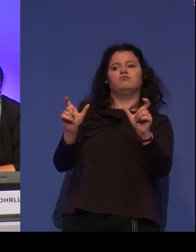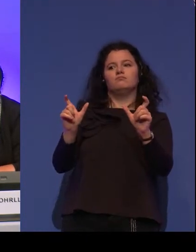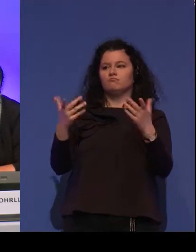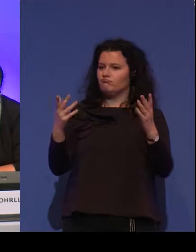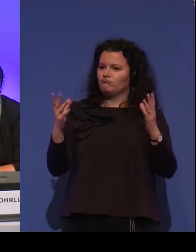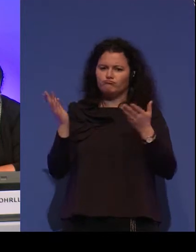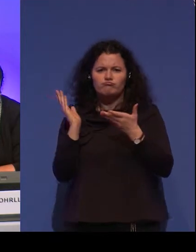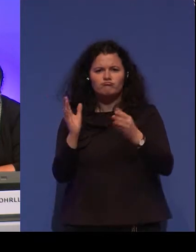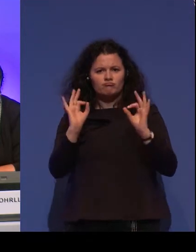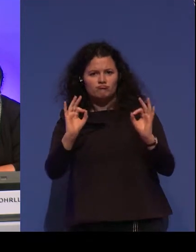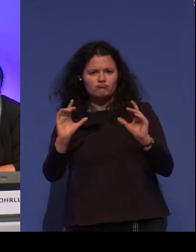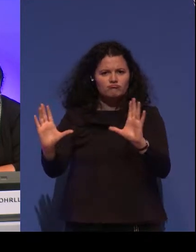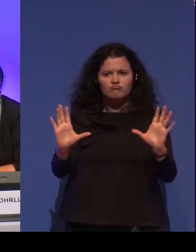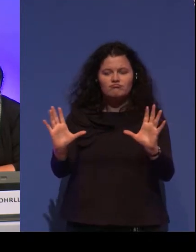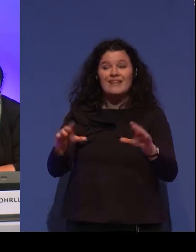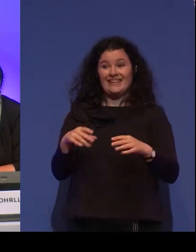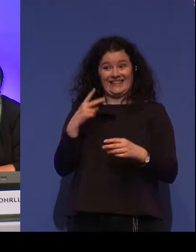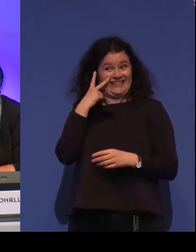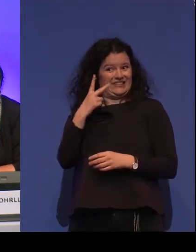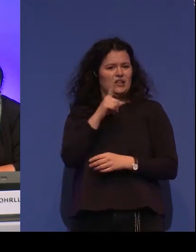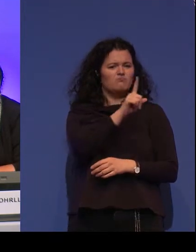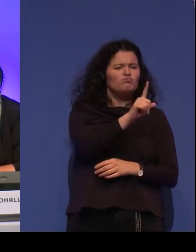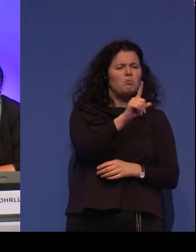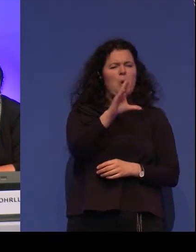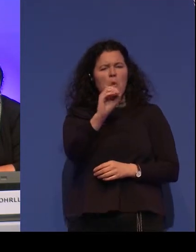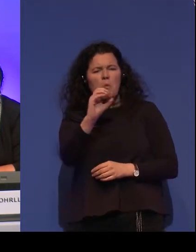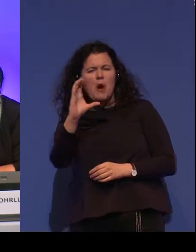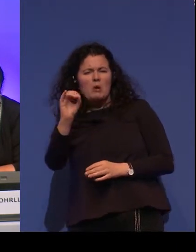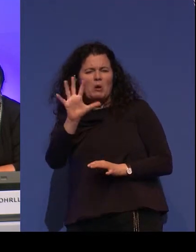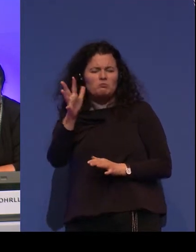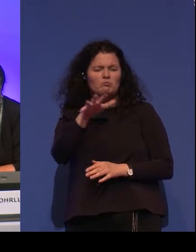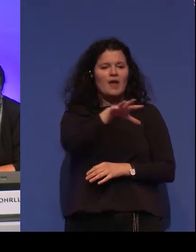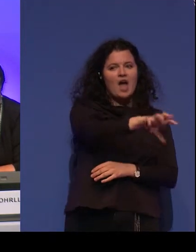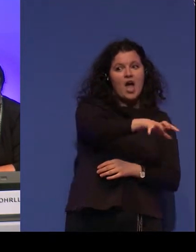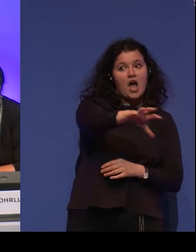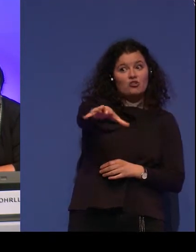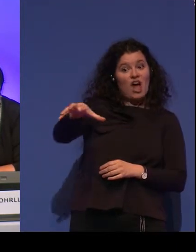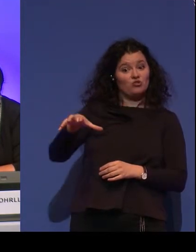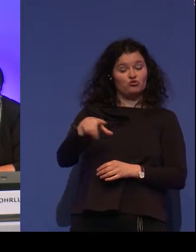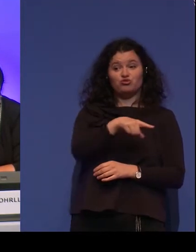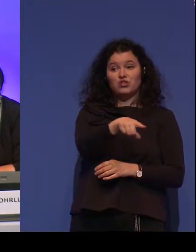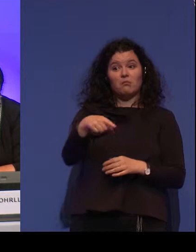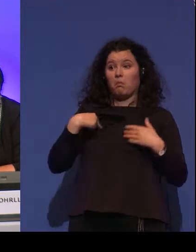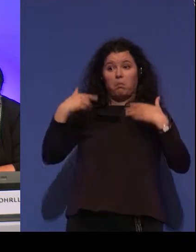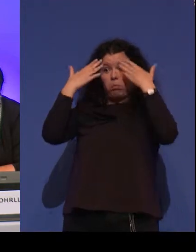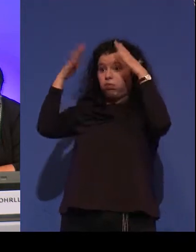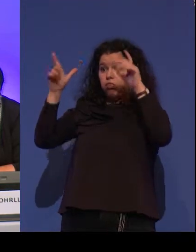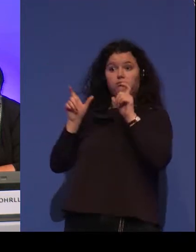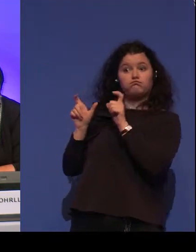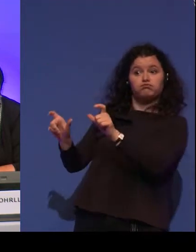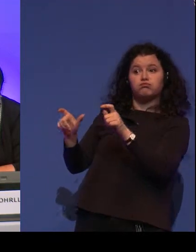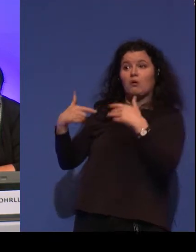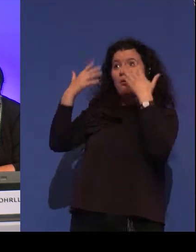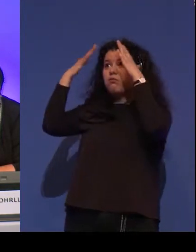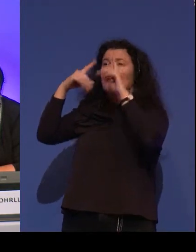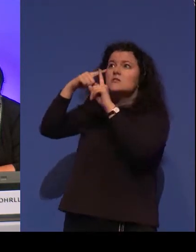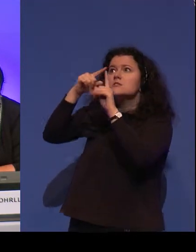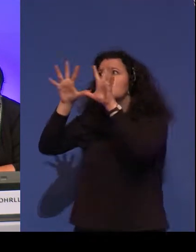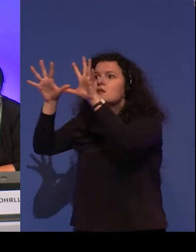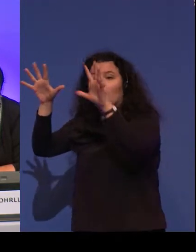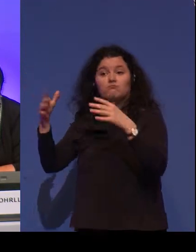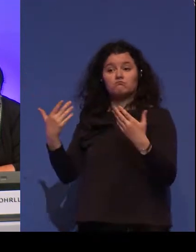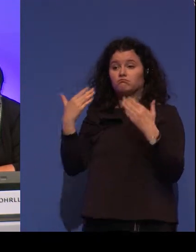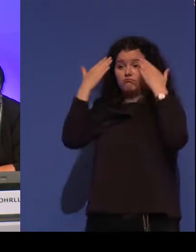have about 100 countries that don't have proper multi-hazard early warning services, and we have too few